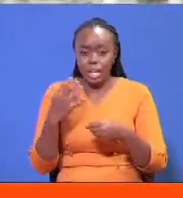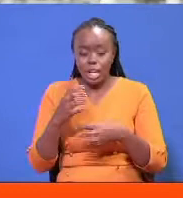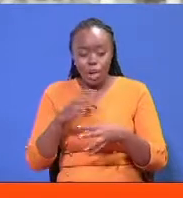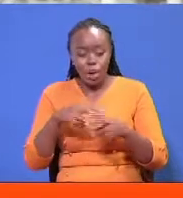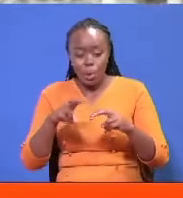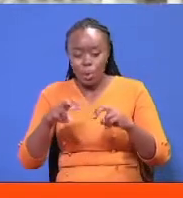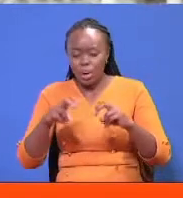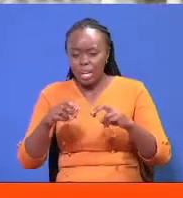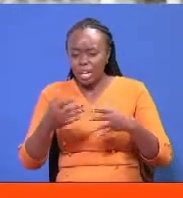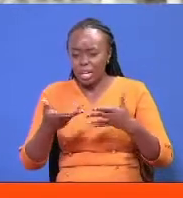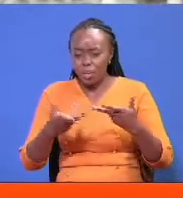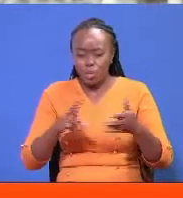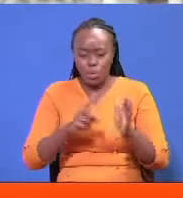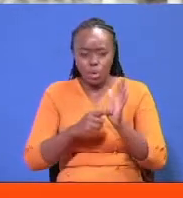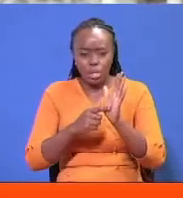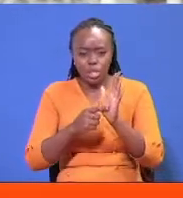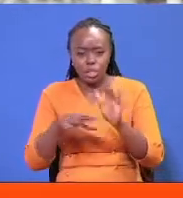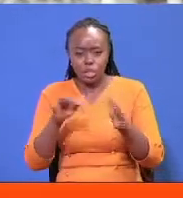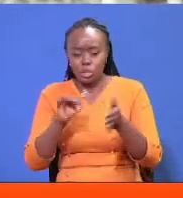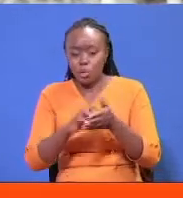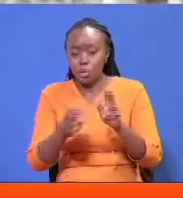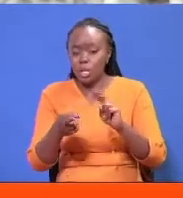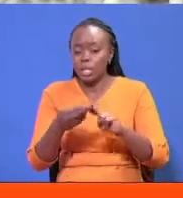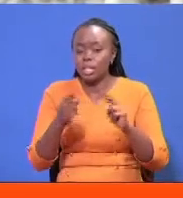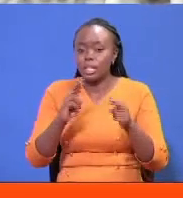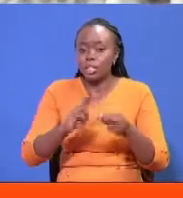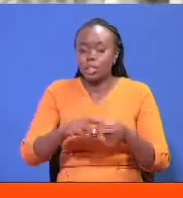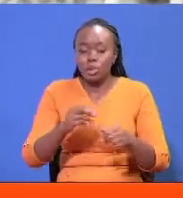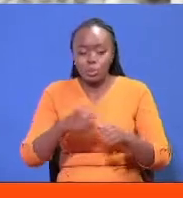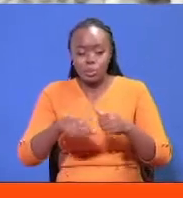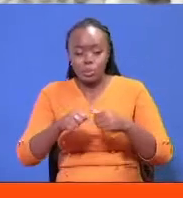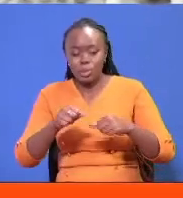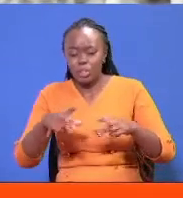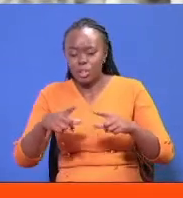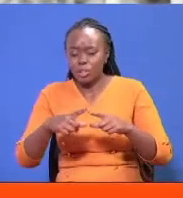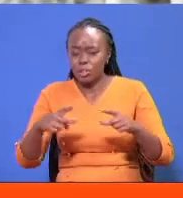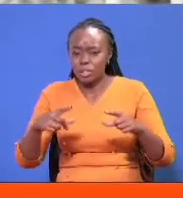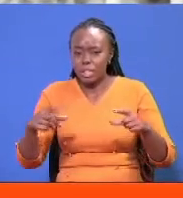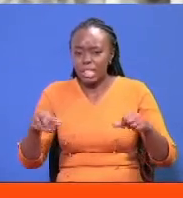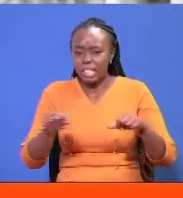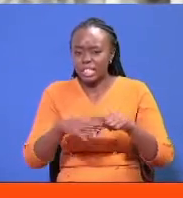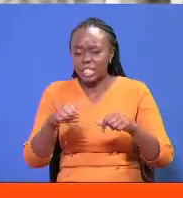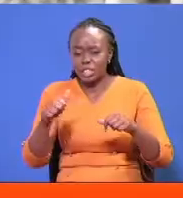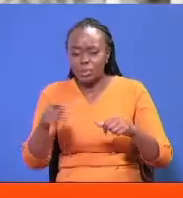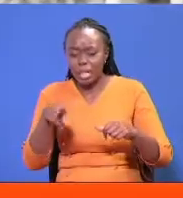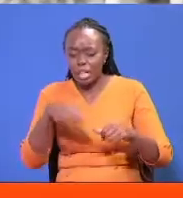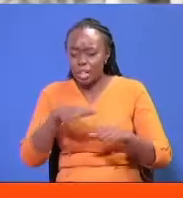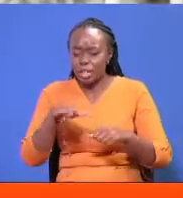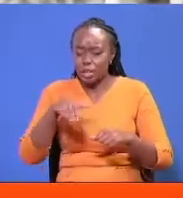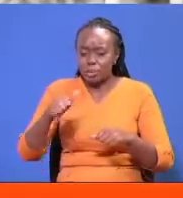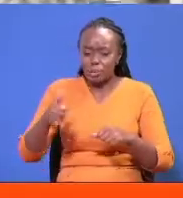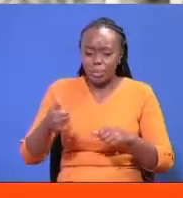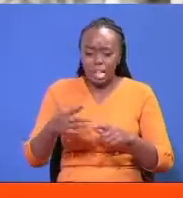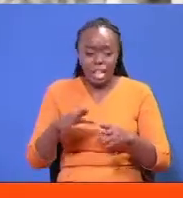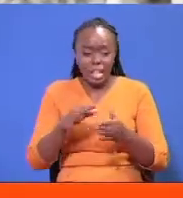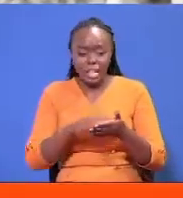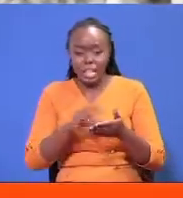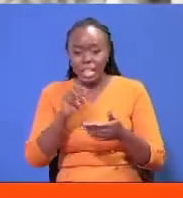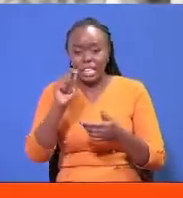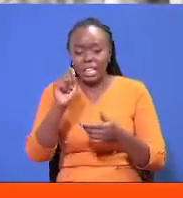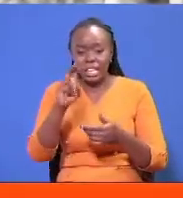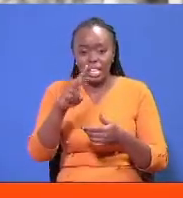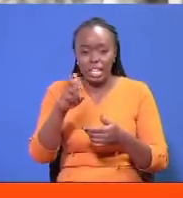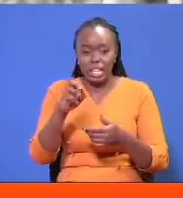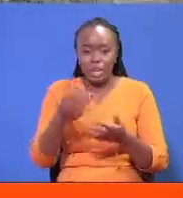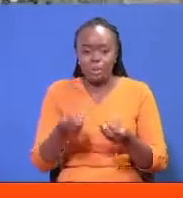symbolic depiction emphasizing the relationship between elements of space, objects, regions, and even themes. Now, many maps